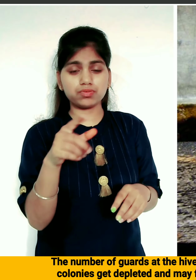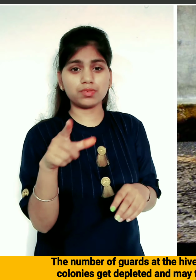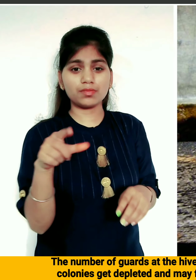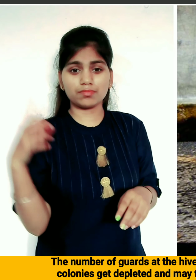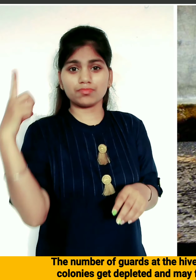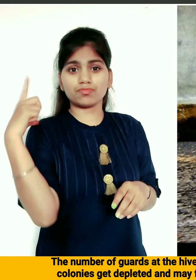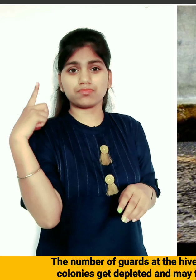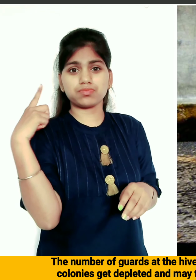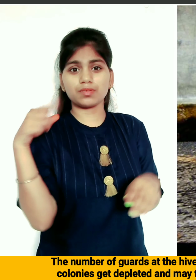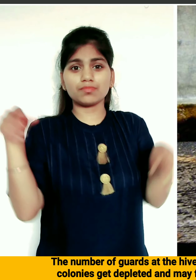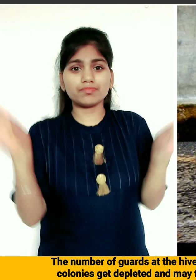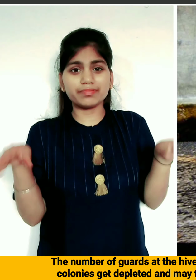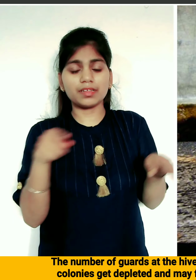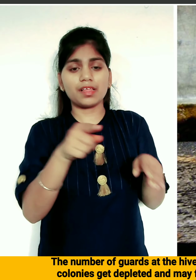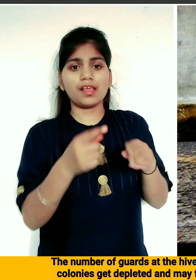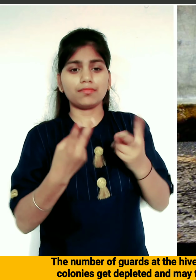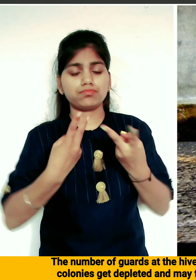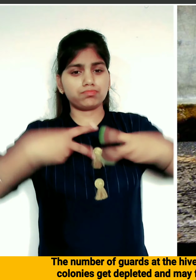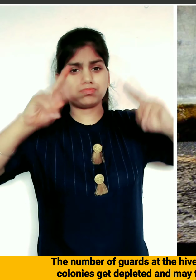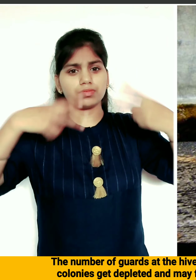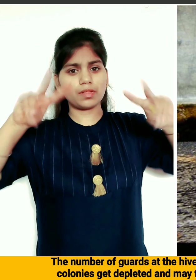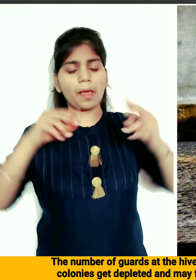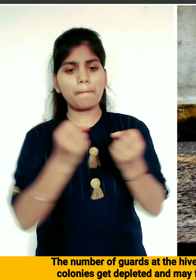of such colonies also increases.